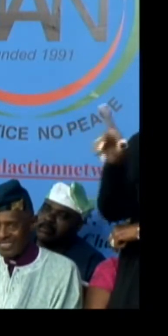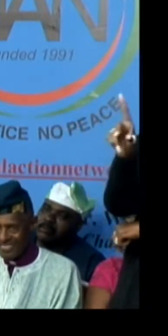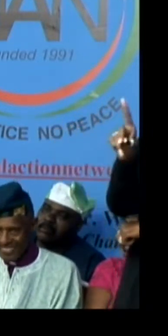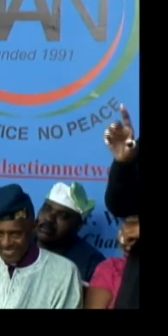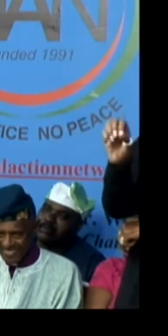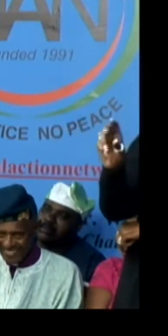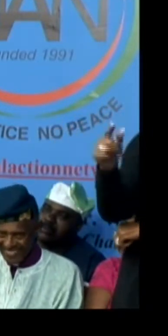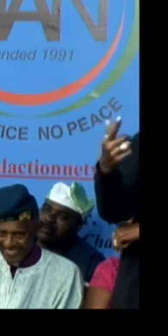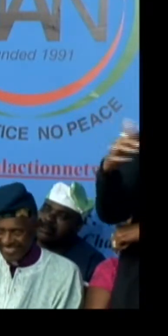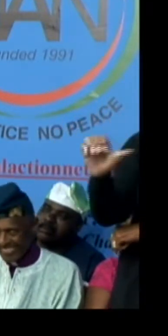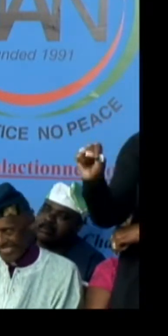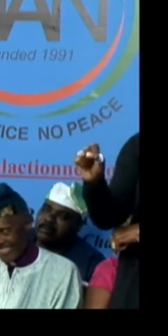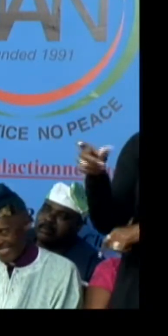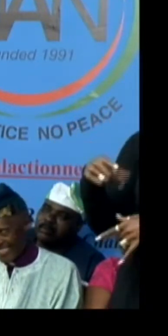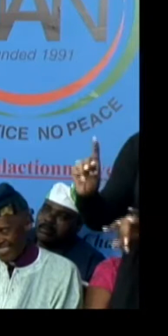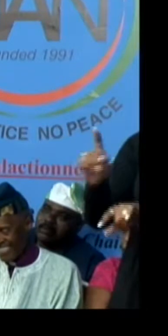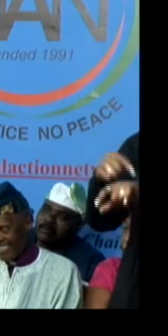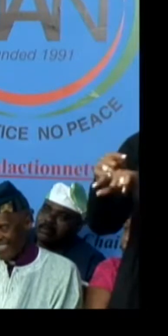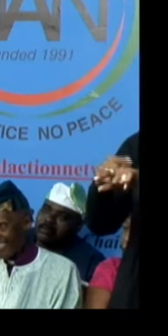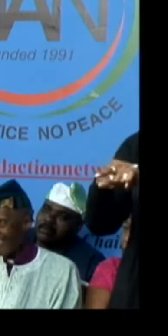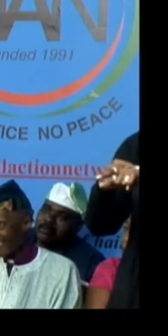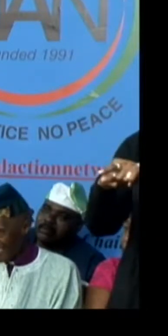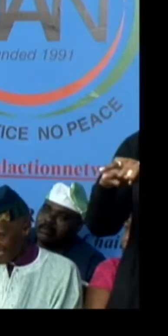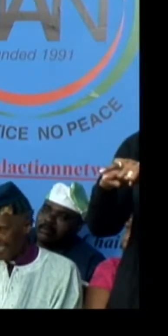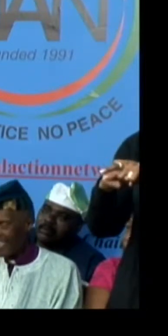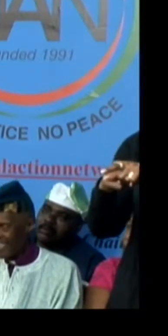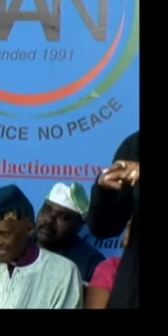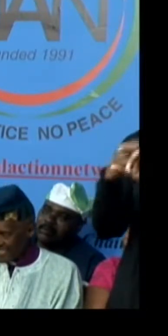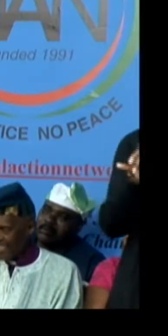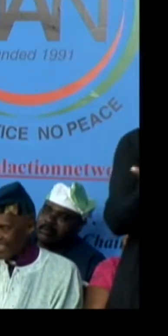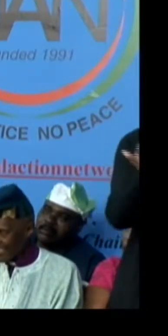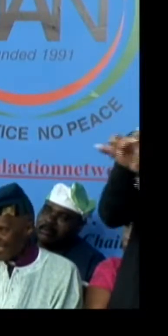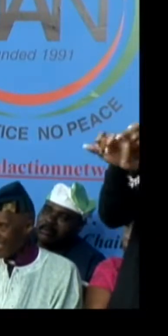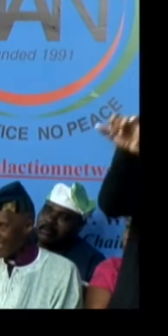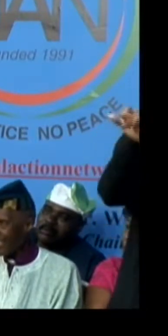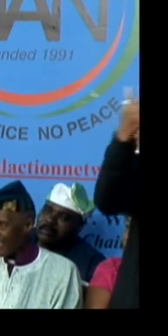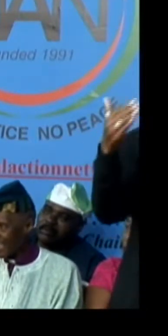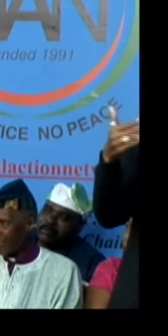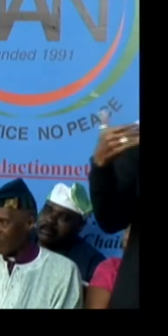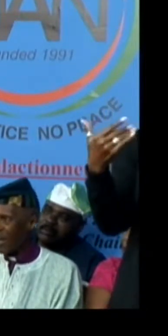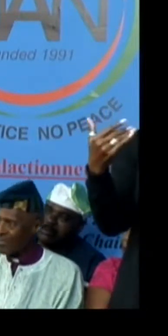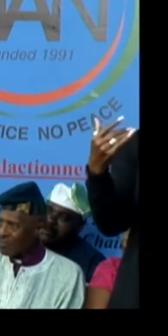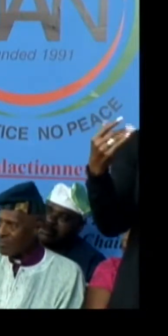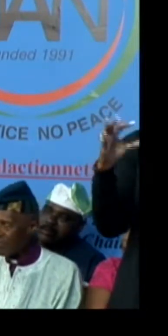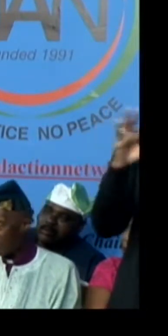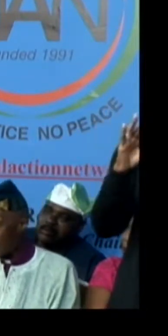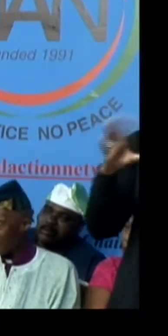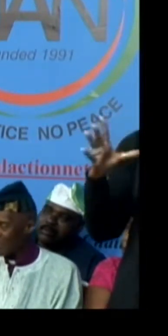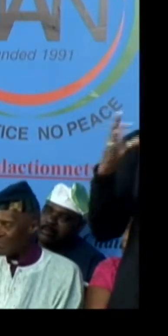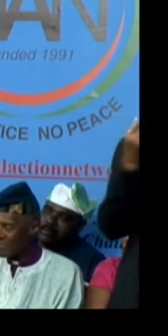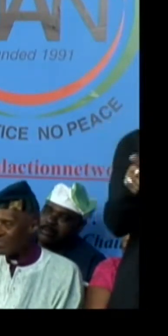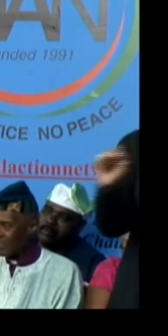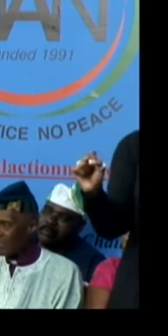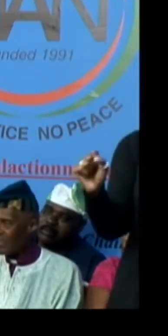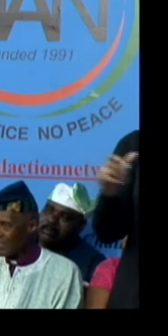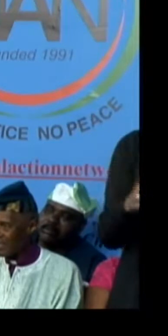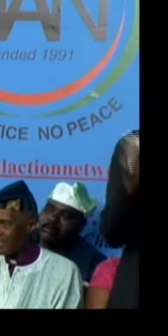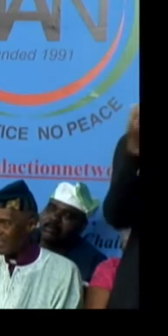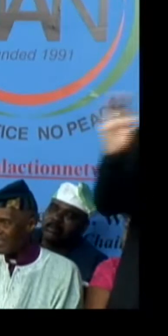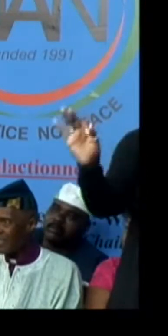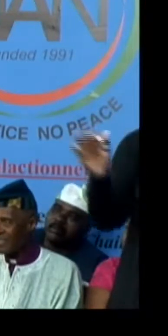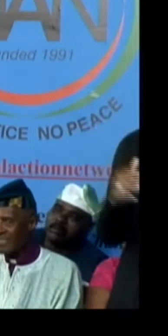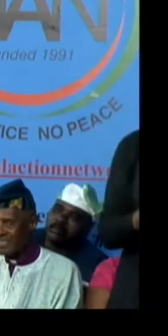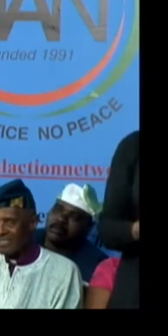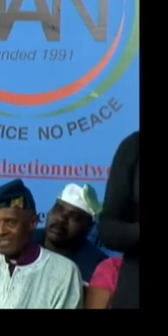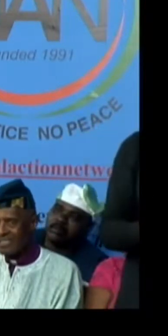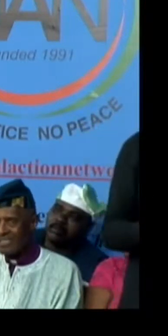And how the Irish were involved in all of the movements since Douglass. So when I saw